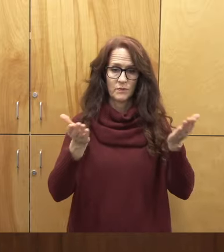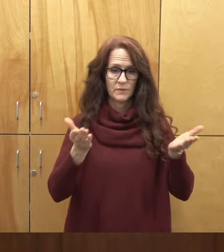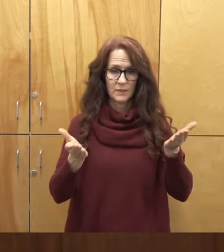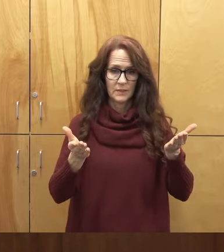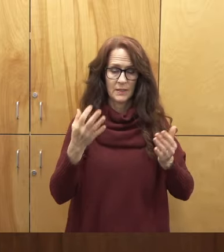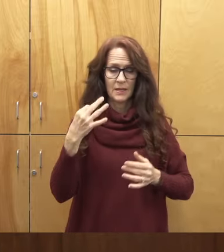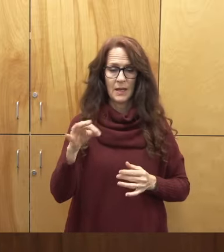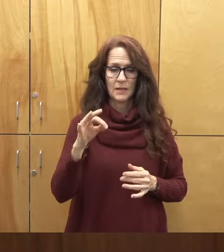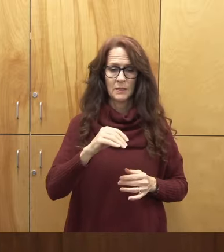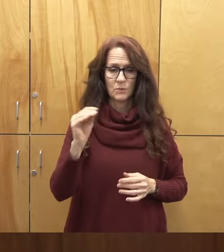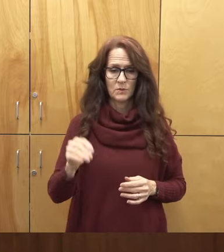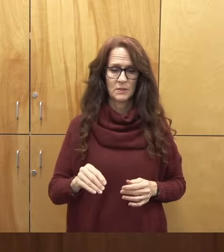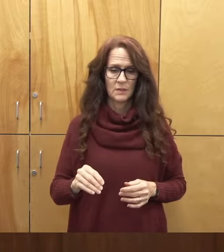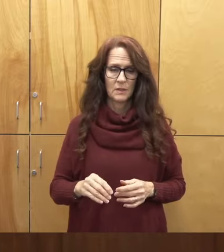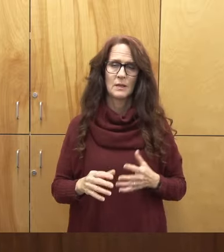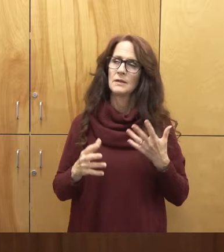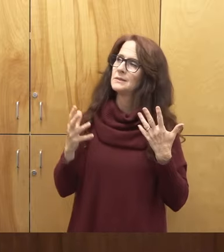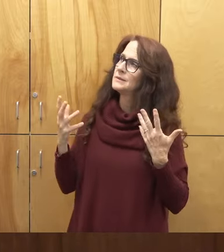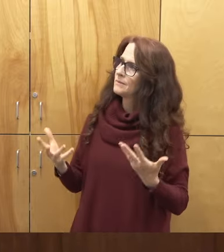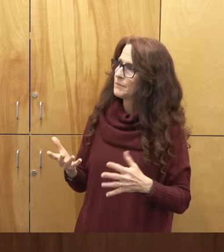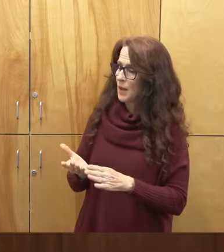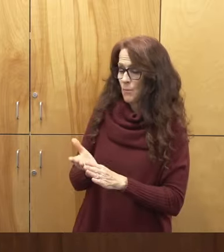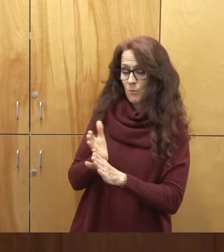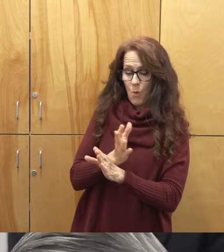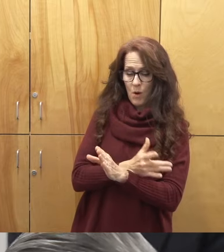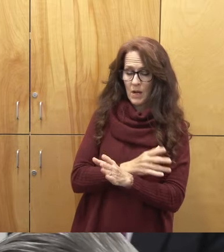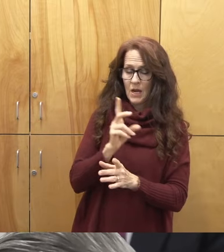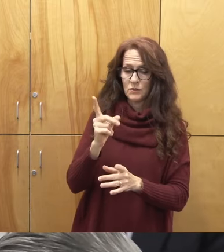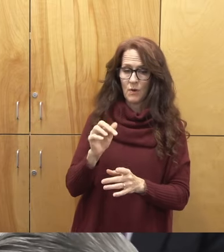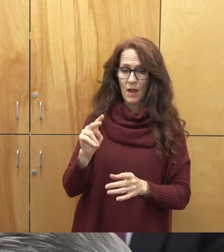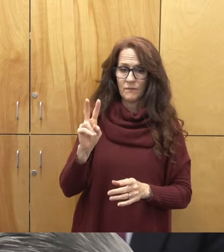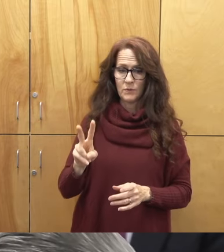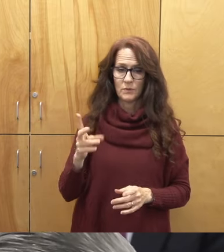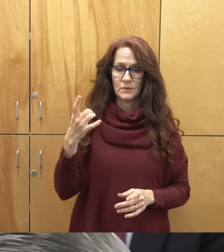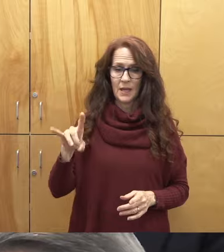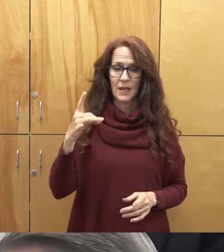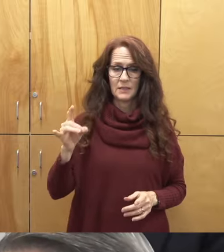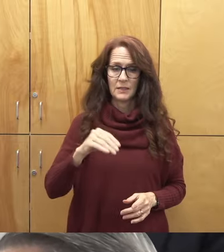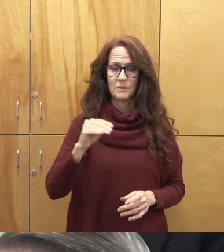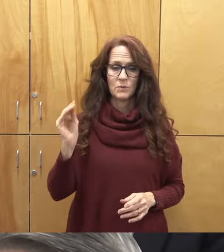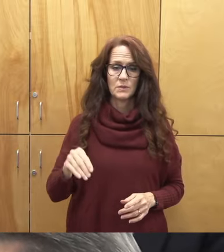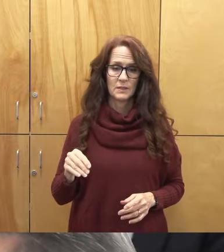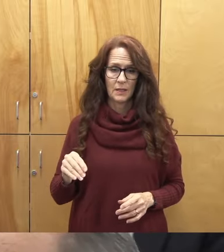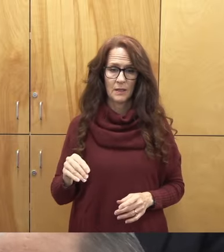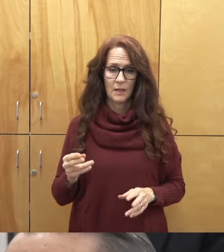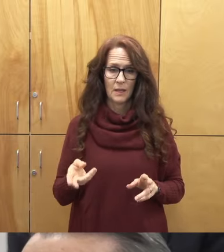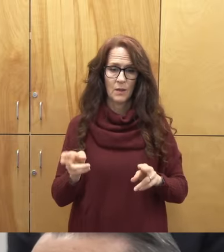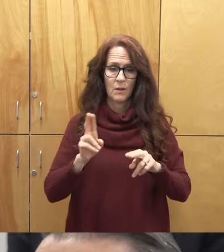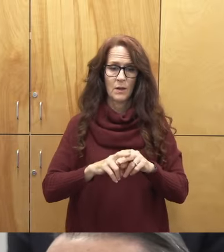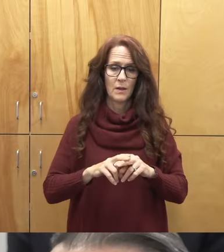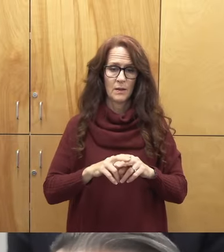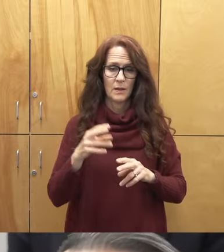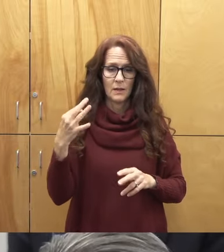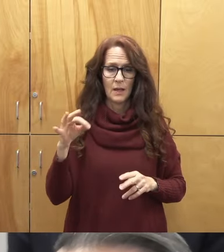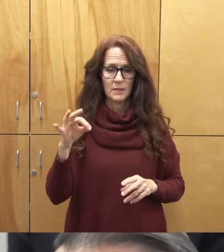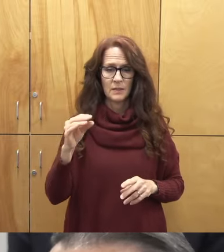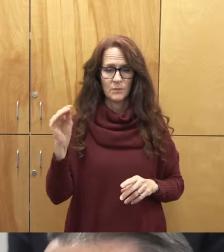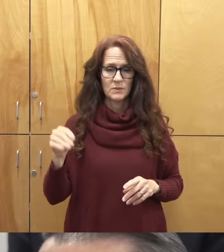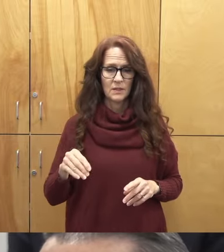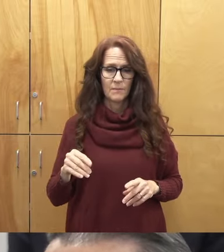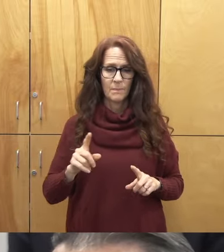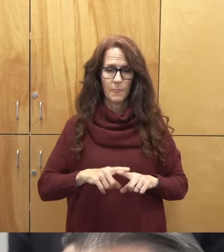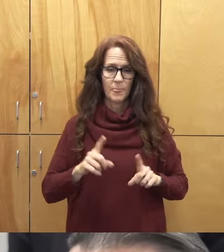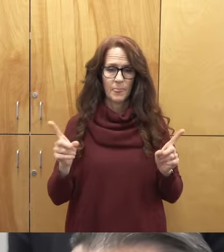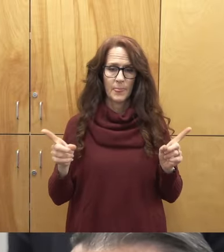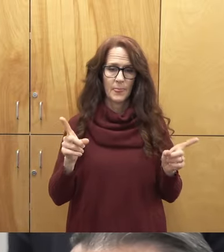a 19%. Well, prior in draft 2, I think it was about 18%. Okay. And it went up to 19%, yeah. And the